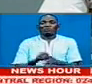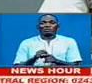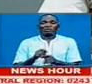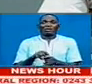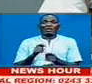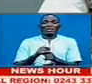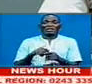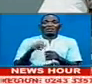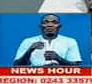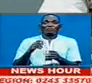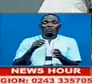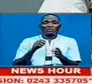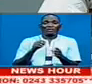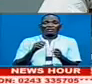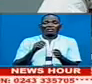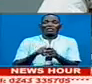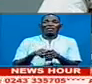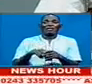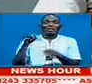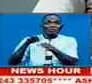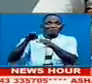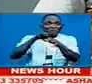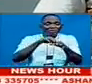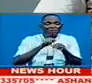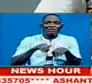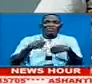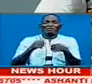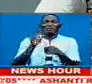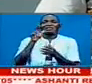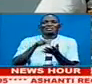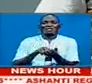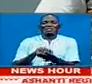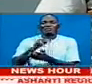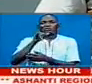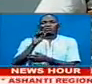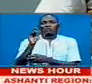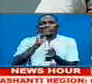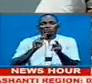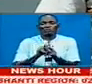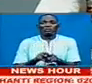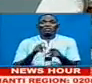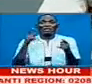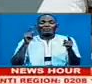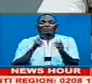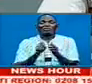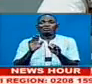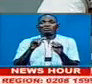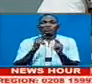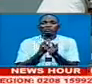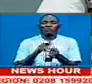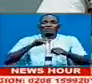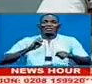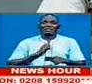The mill and the expansion of the existing oil palm plantation will create 3,000 jobs. And this came up when the group